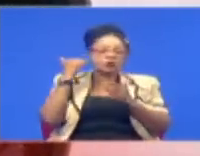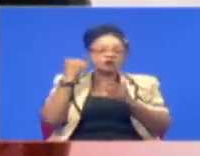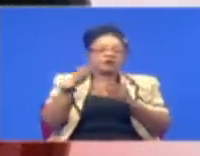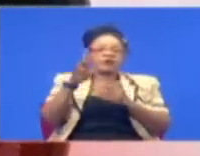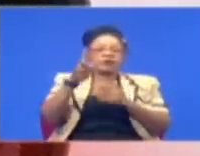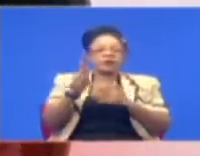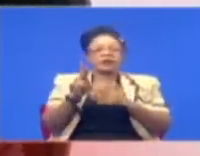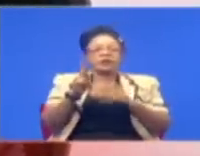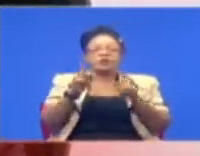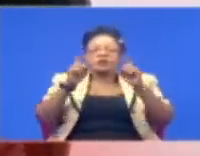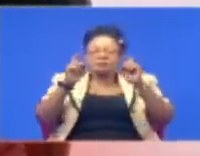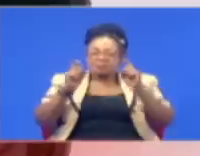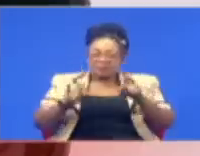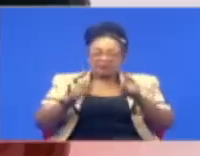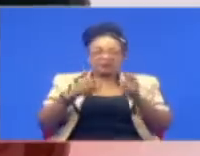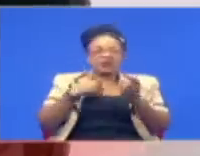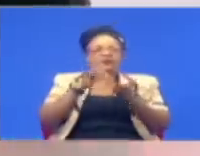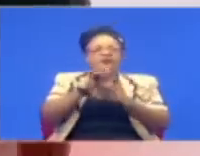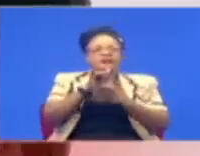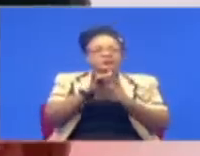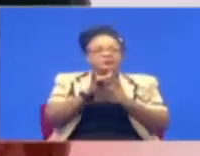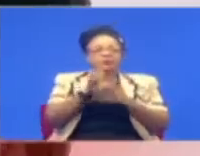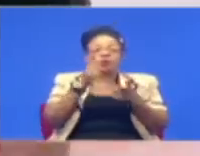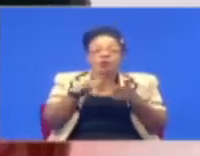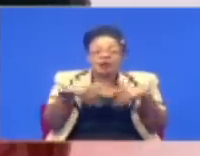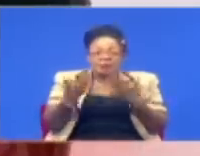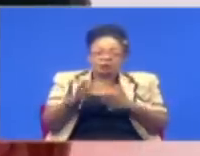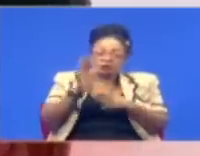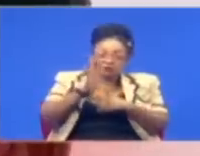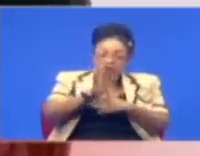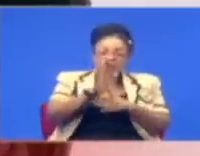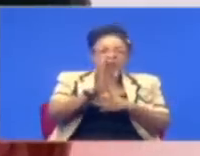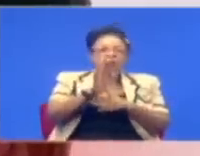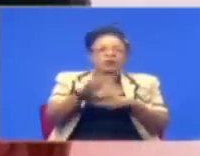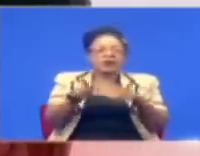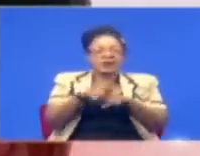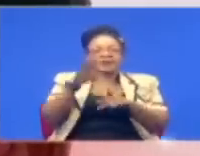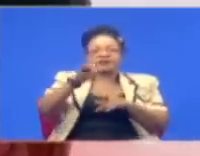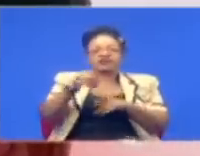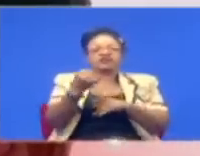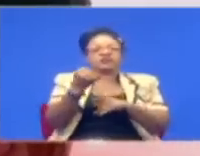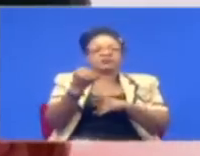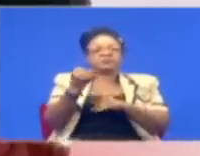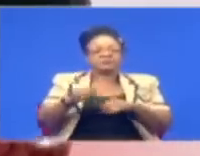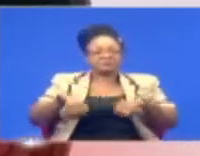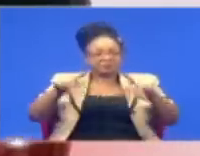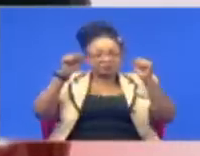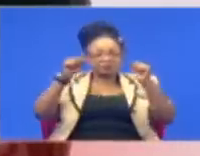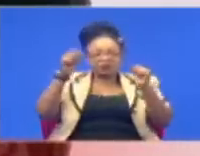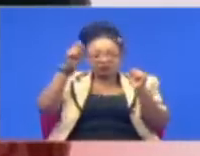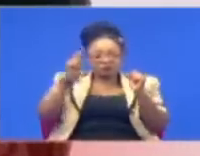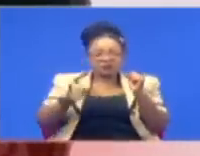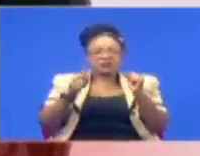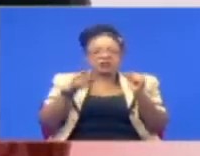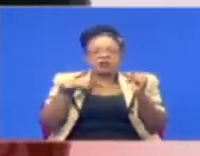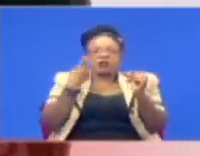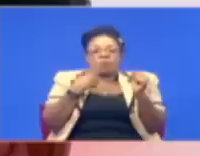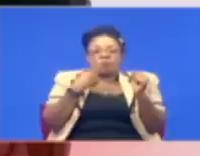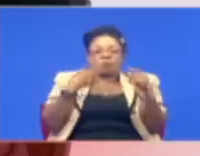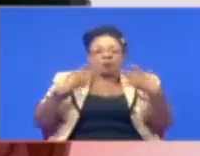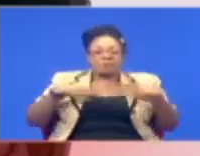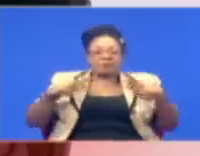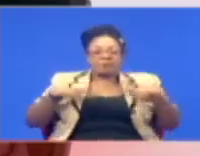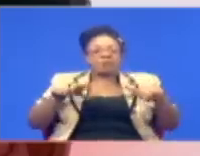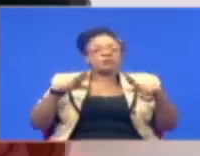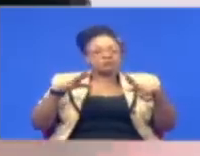We must have that. What about you as the Chief Justice, head of the judiciary, who people look